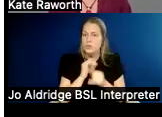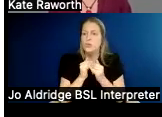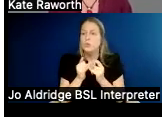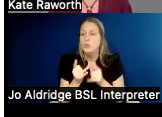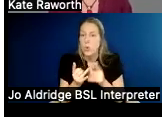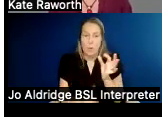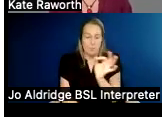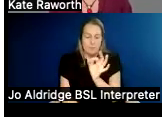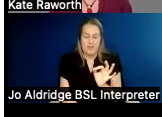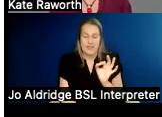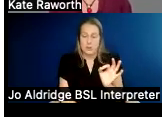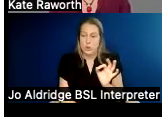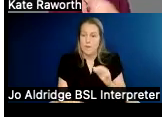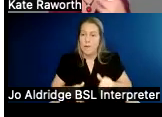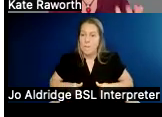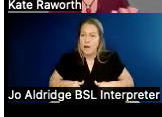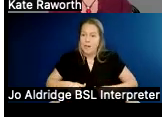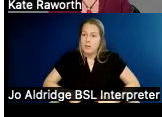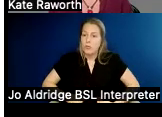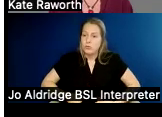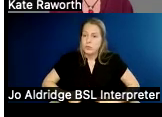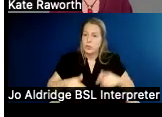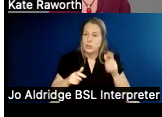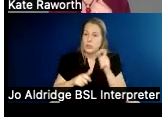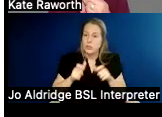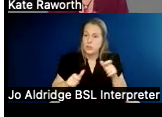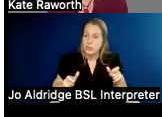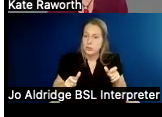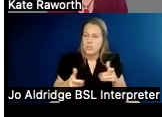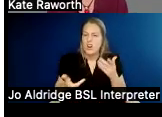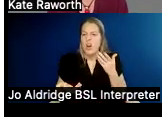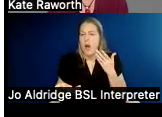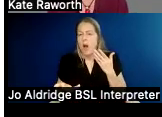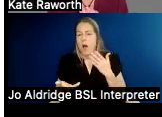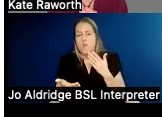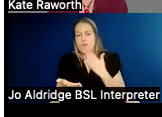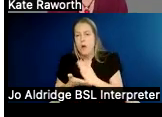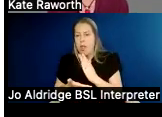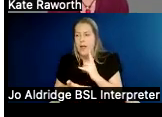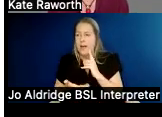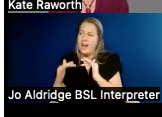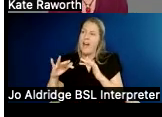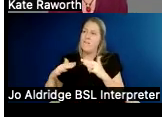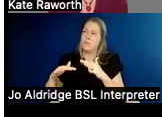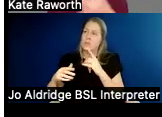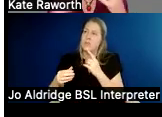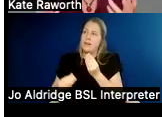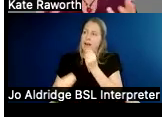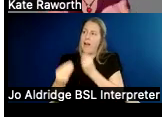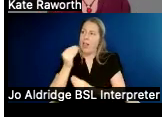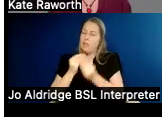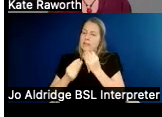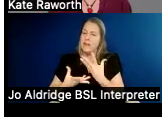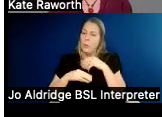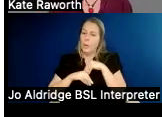are malnourished, as opposed to average calorie intake, the percentage of people who were illiterate as opposed to